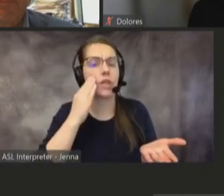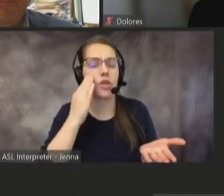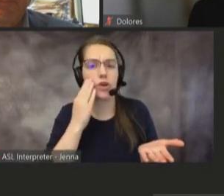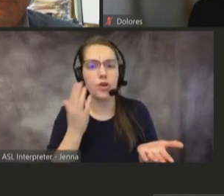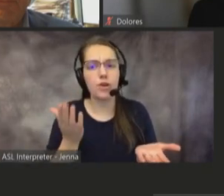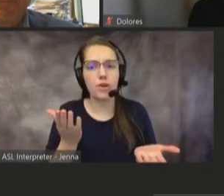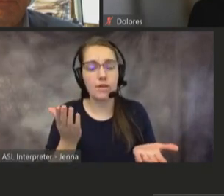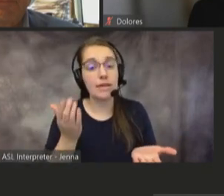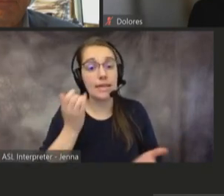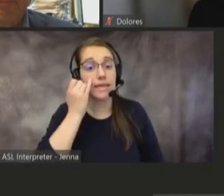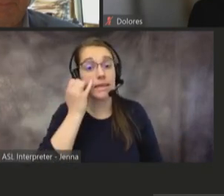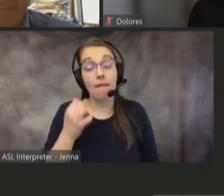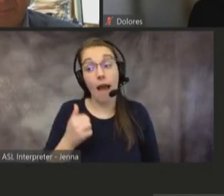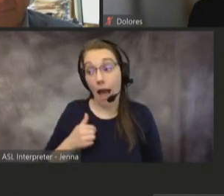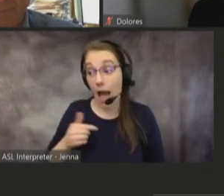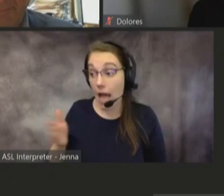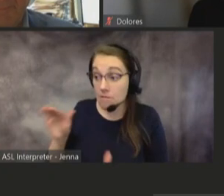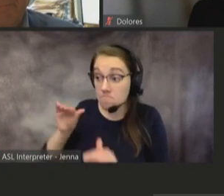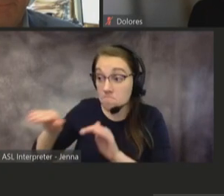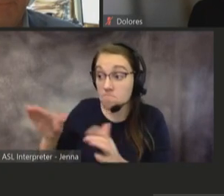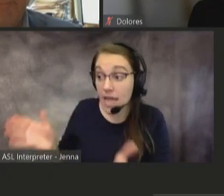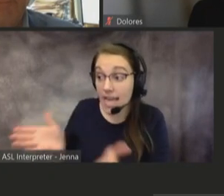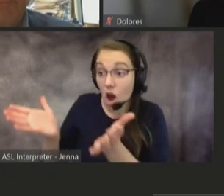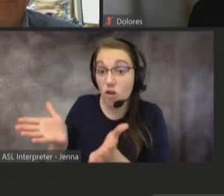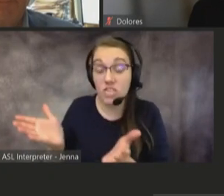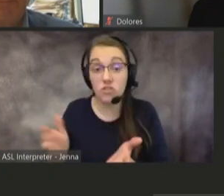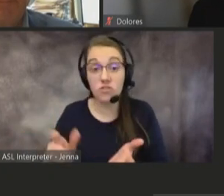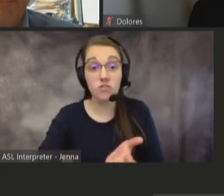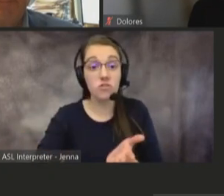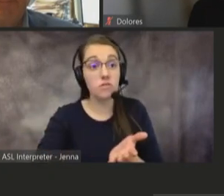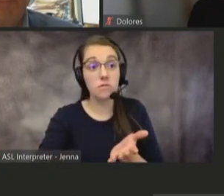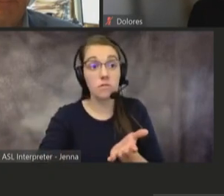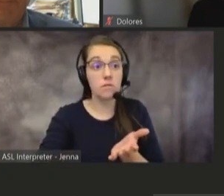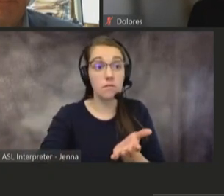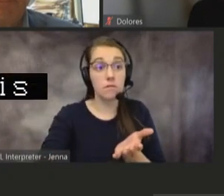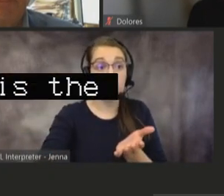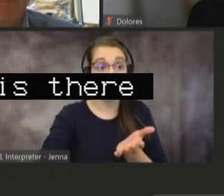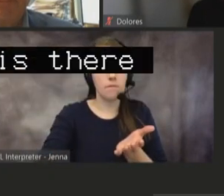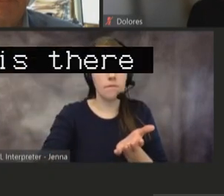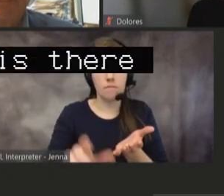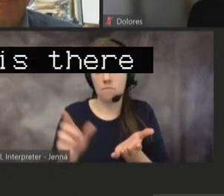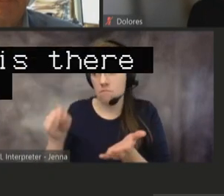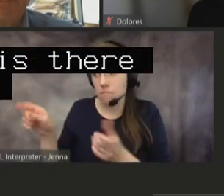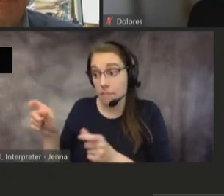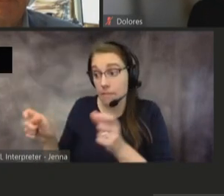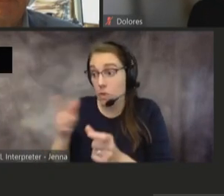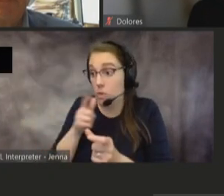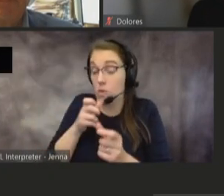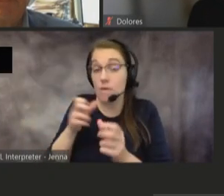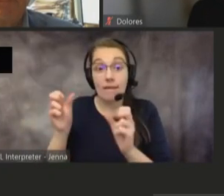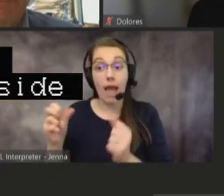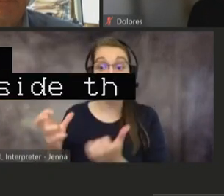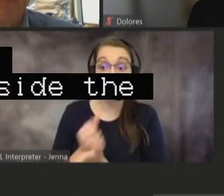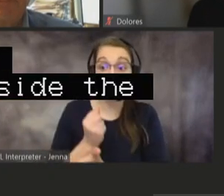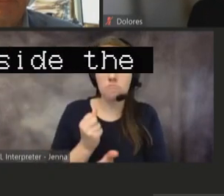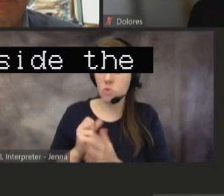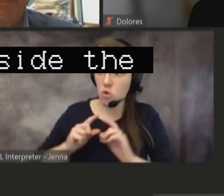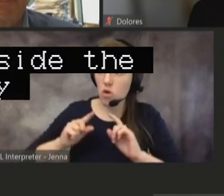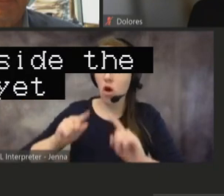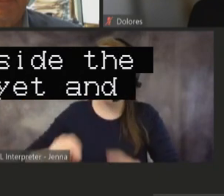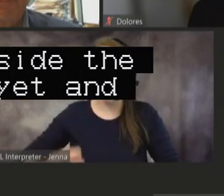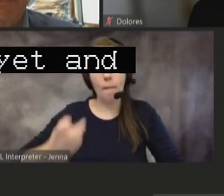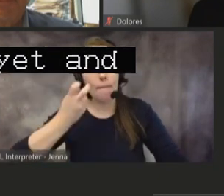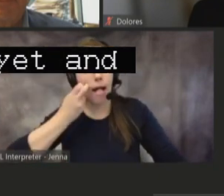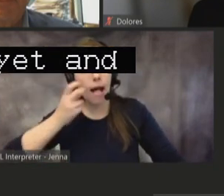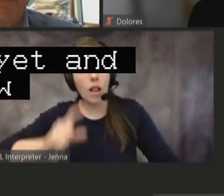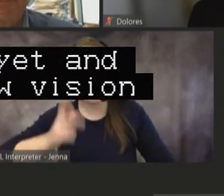if I encourage, you know, folks who may be able to take advantage to go that night, I want to be able to